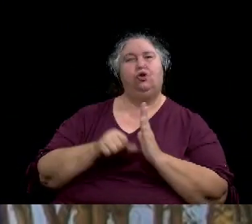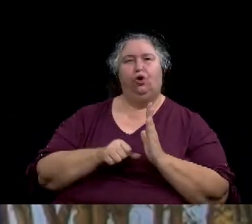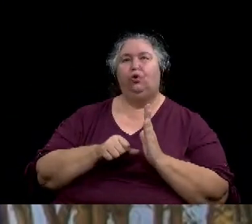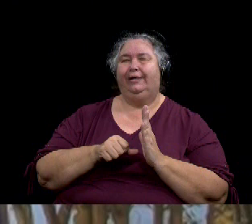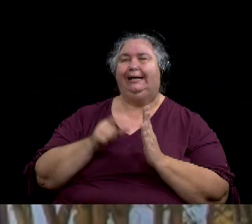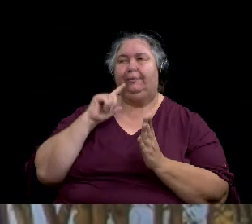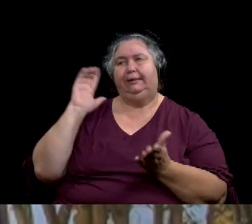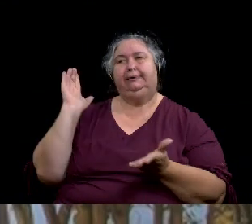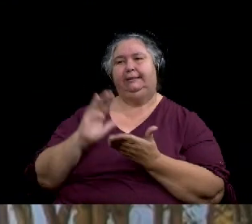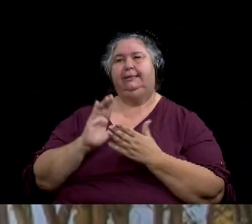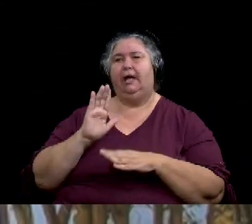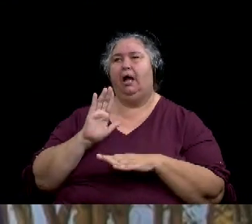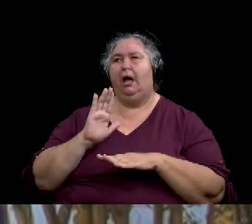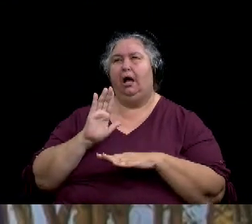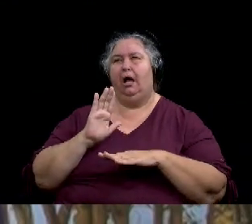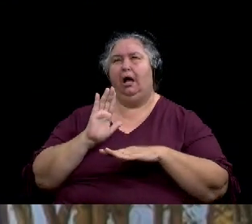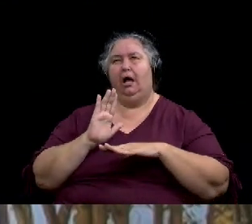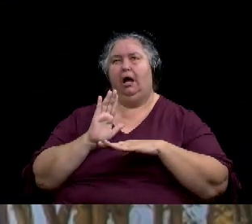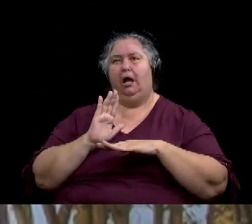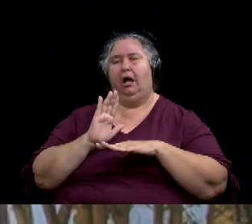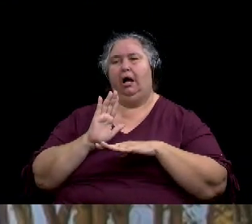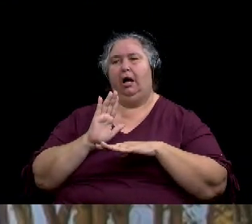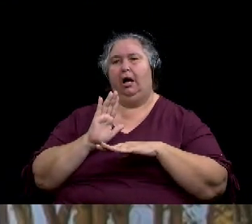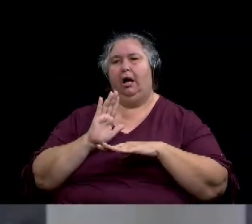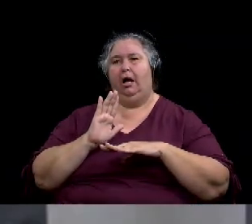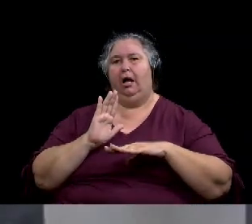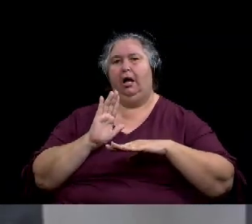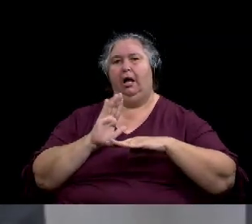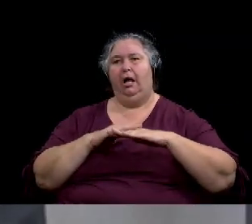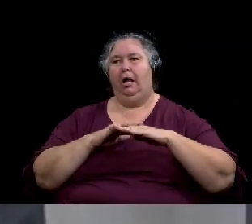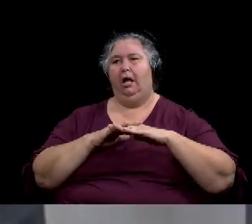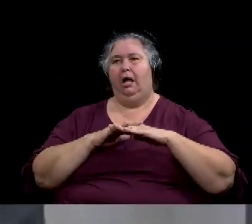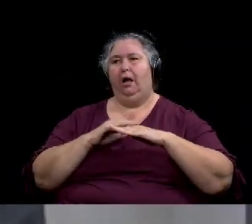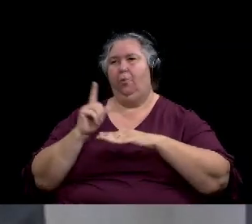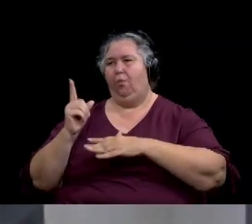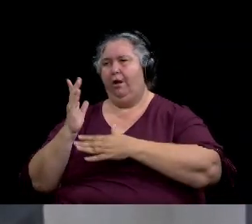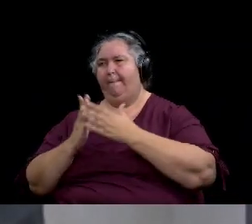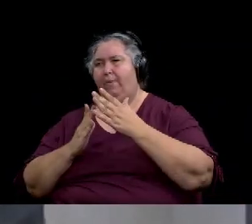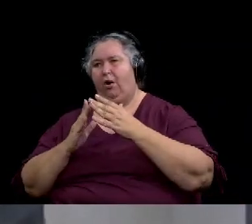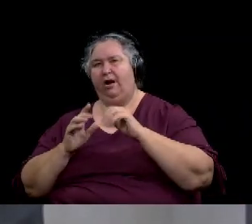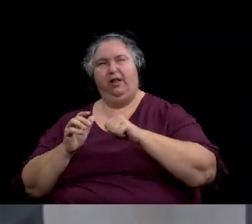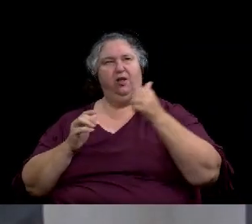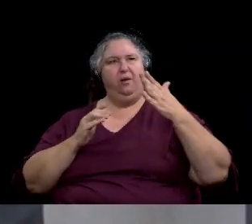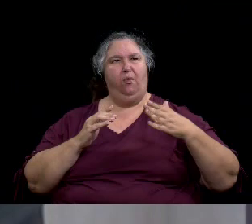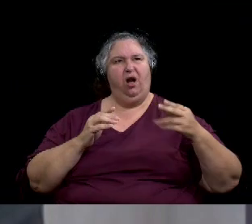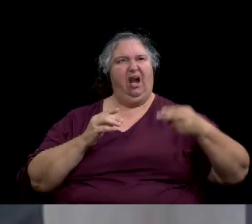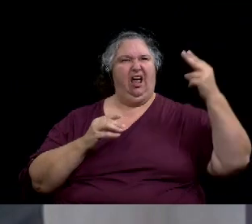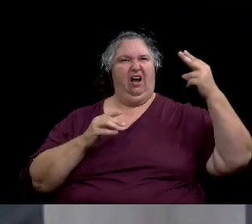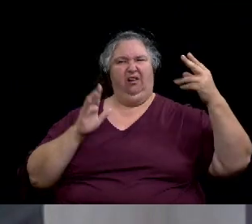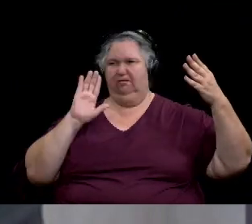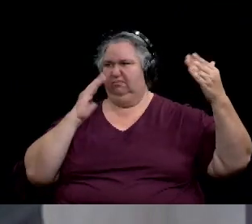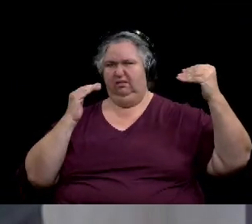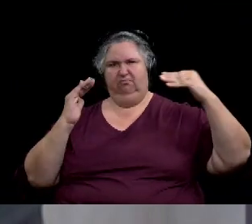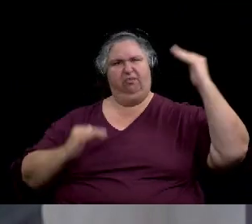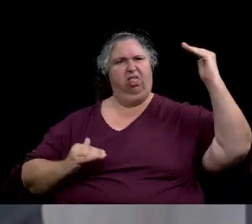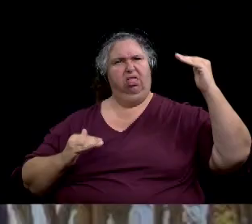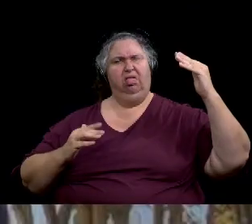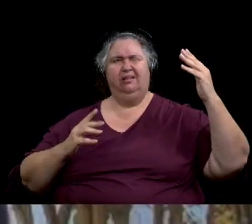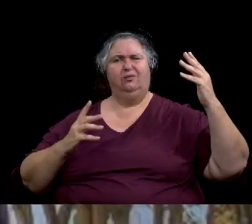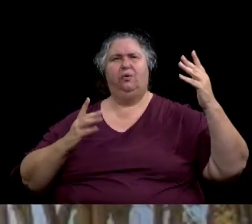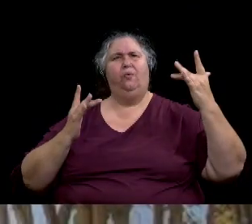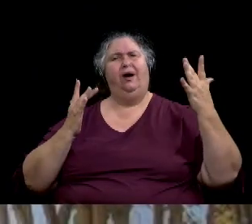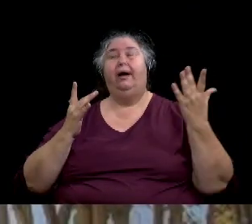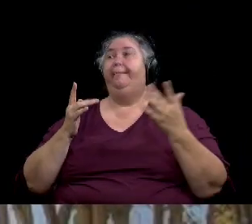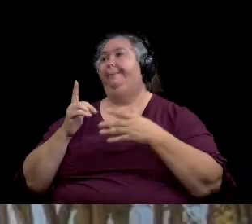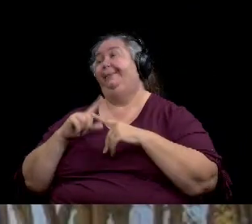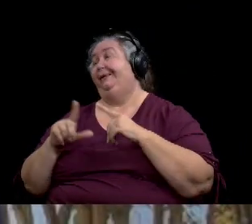cuts down on the denominator and makes the percentage higher. So it's a strange calculation that doesn't seem to make sense to me either. But as you said, for somebody smarter